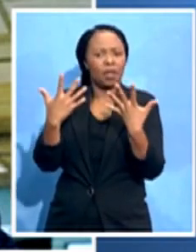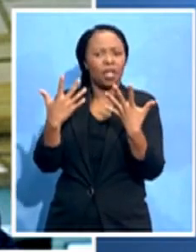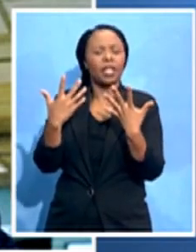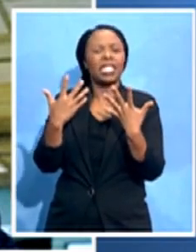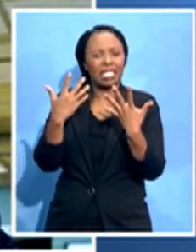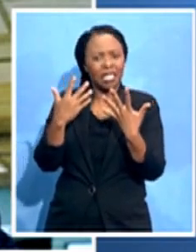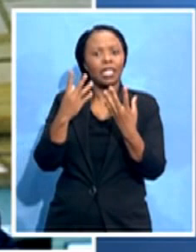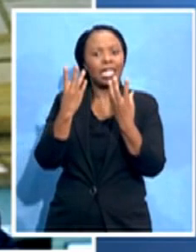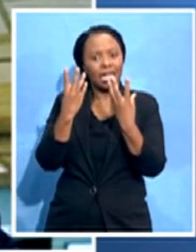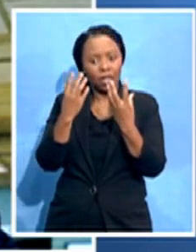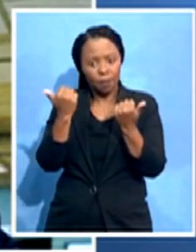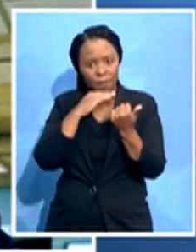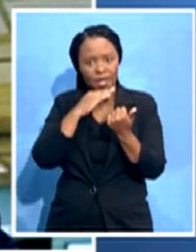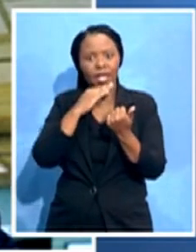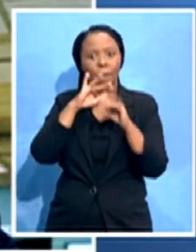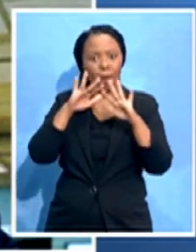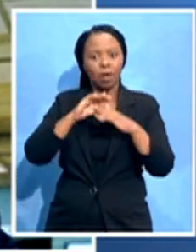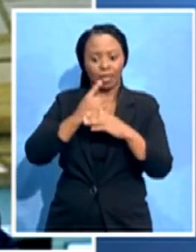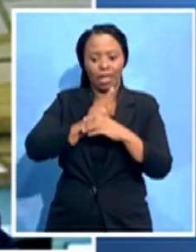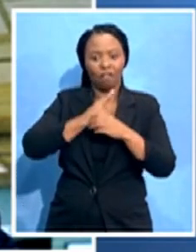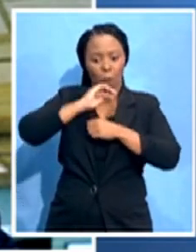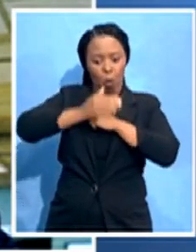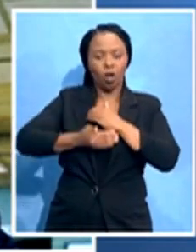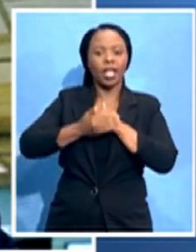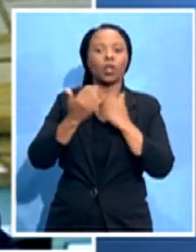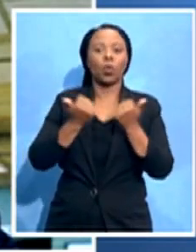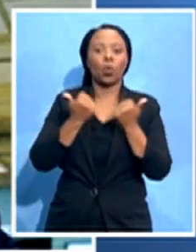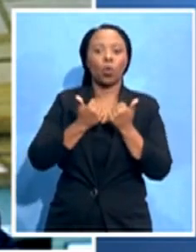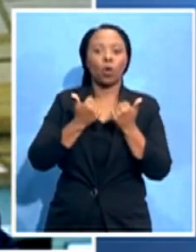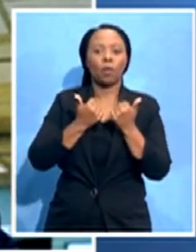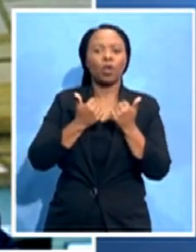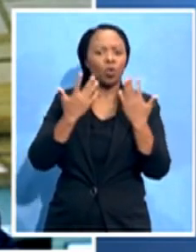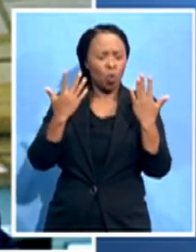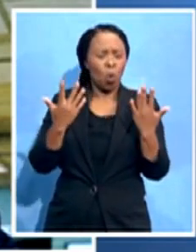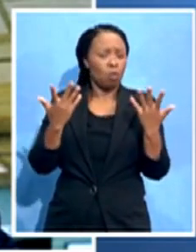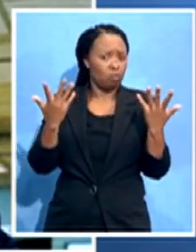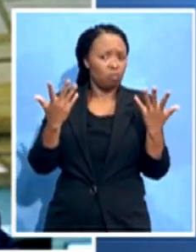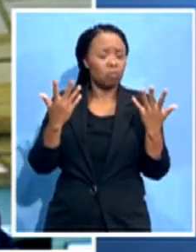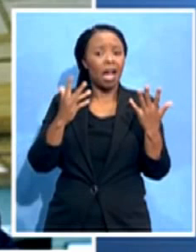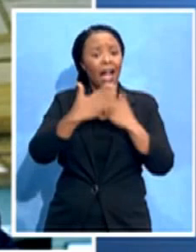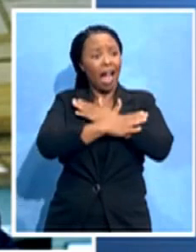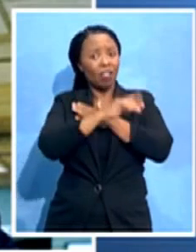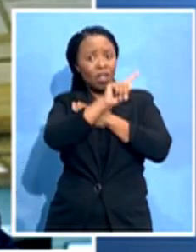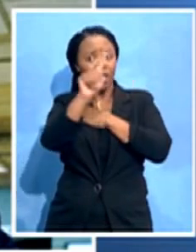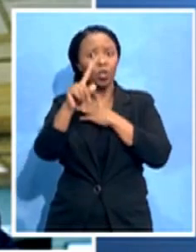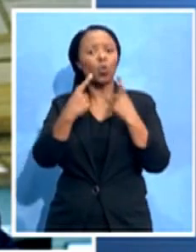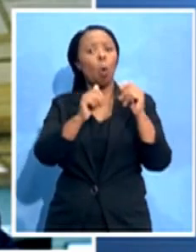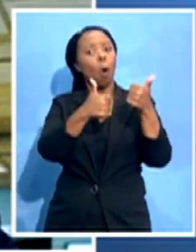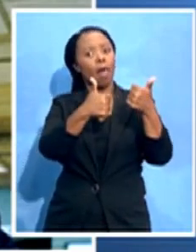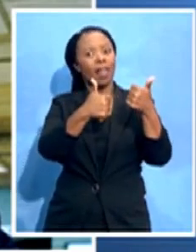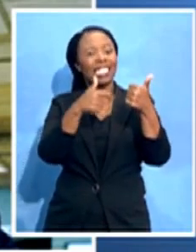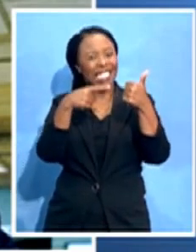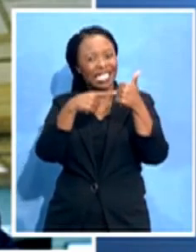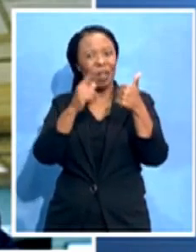therefore, we will be surprised when other countries are doing well. I think the issue of communication is very, very,